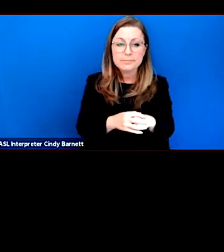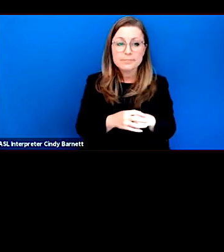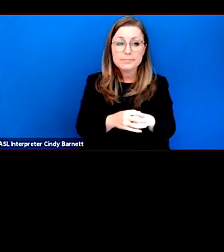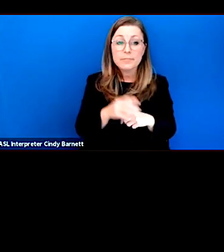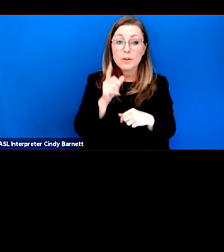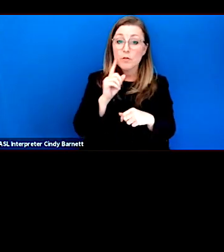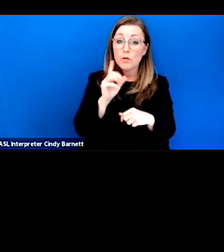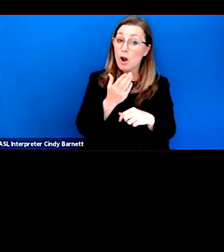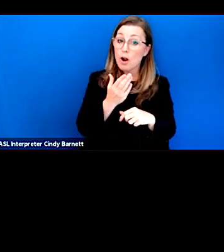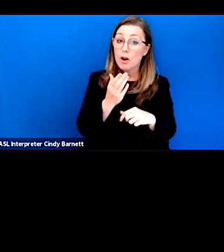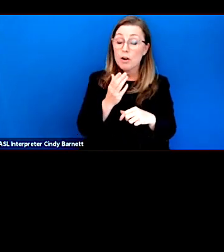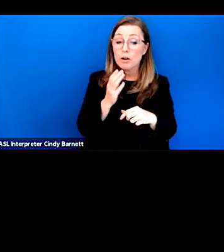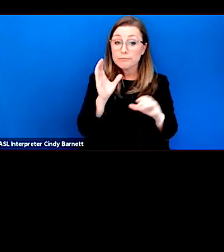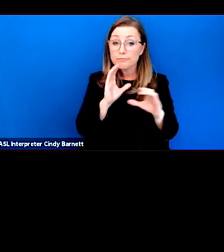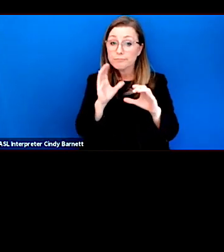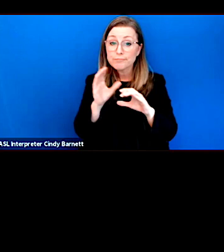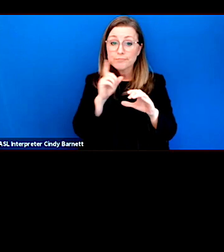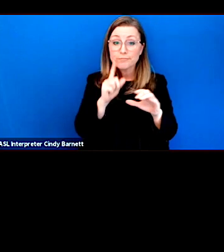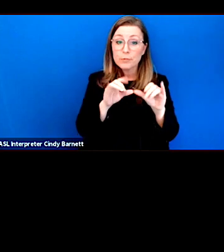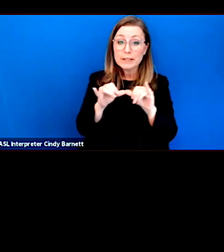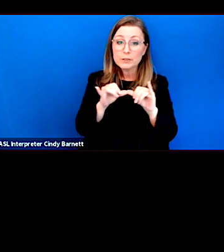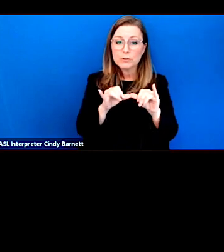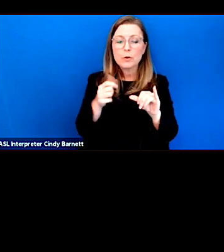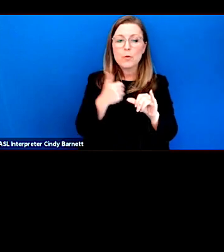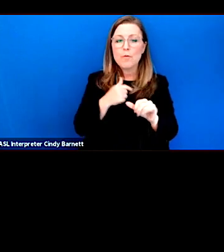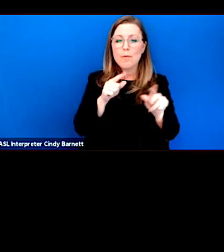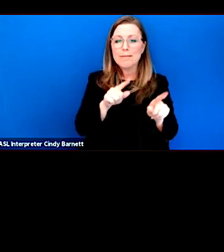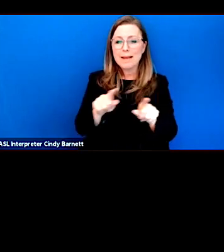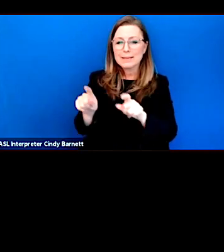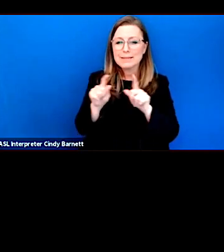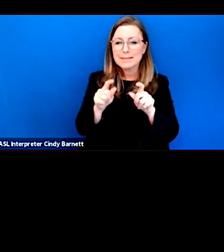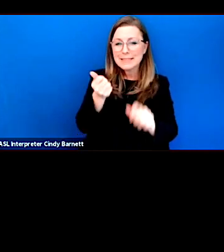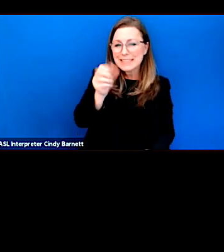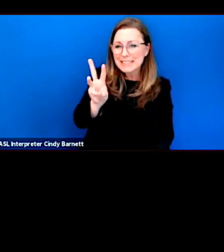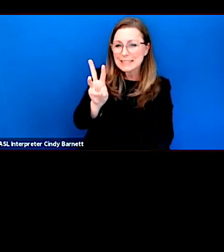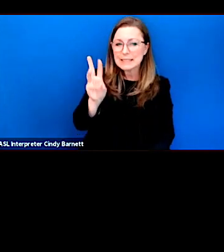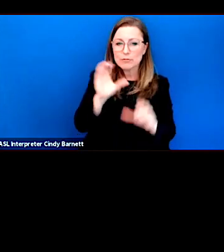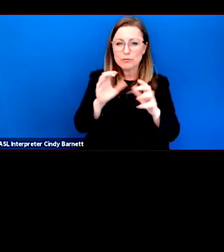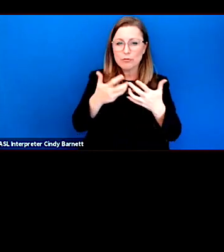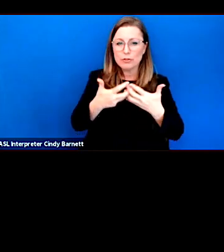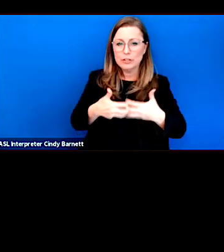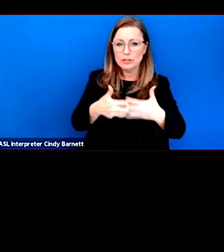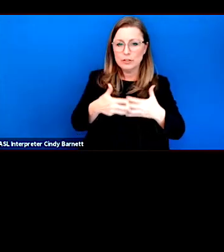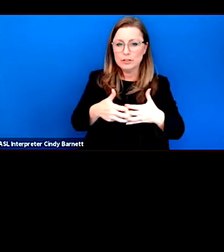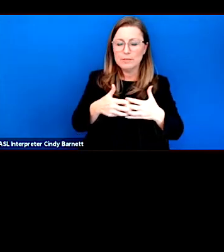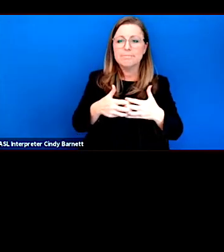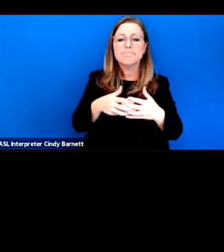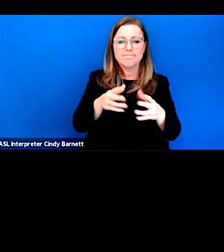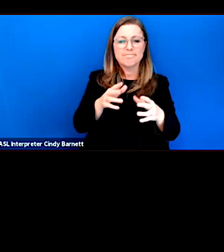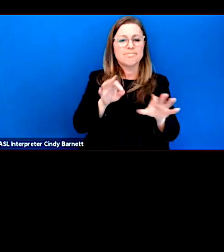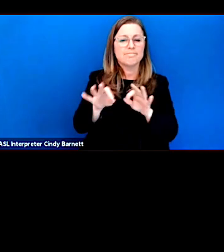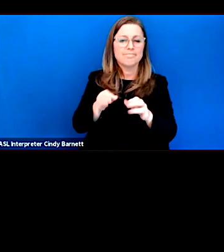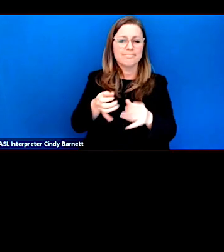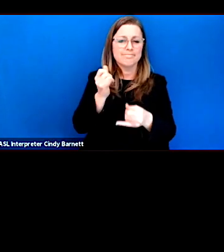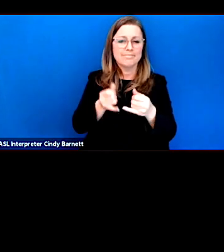we tested 16 to select a final number of 7. When you select the engines you will